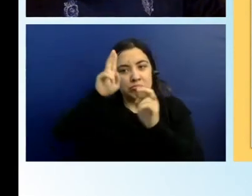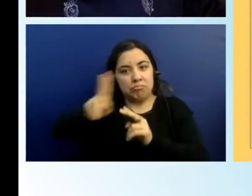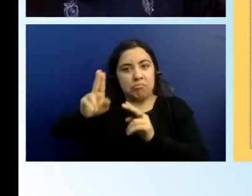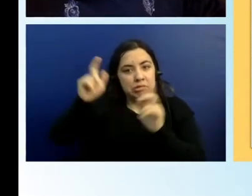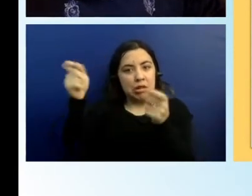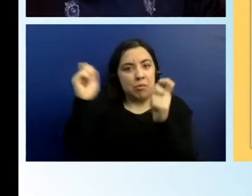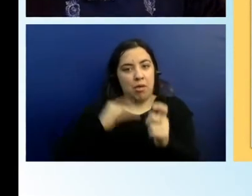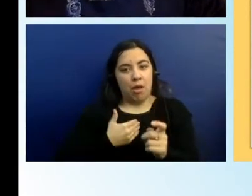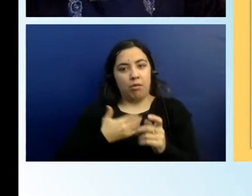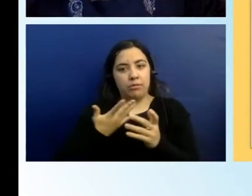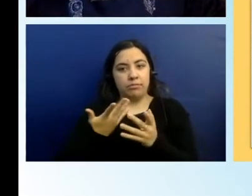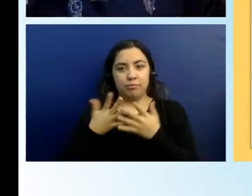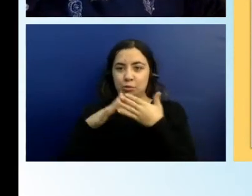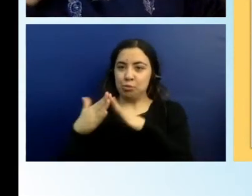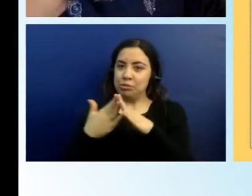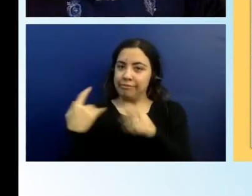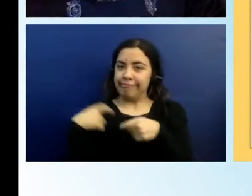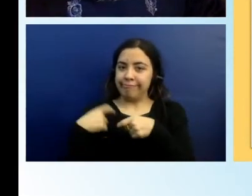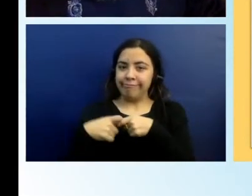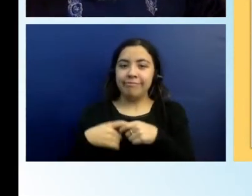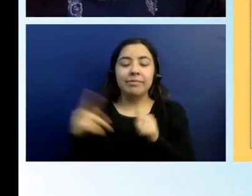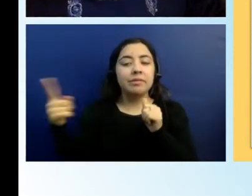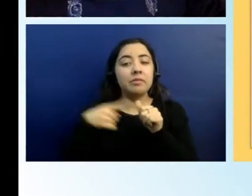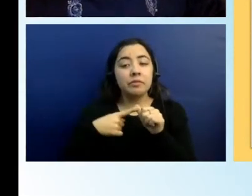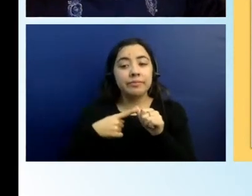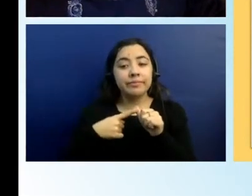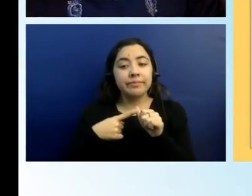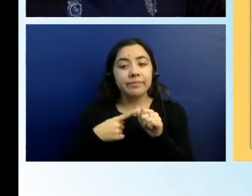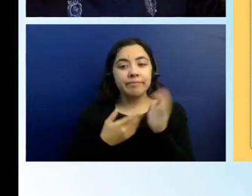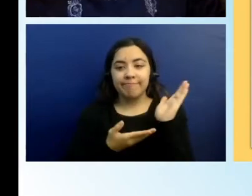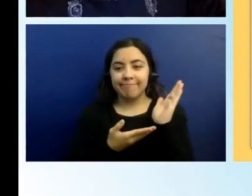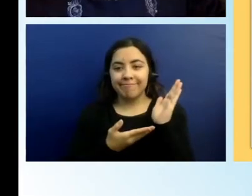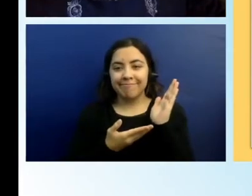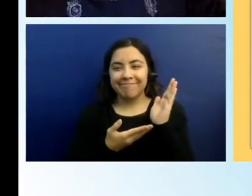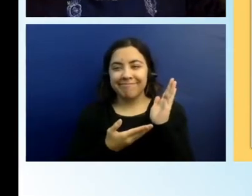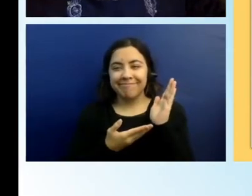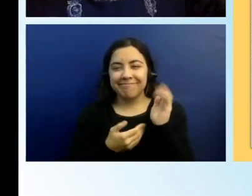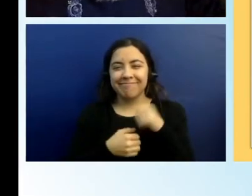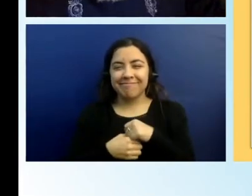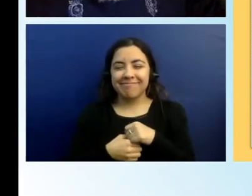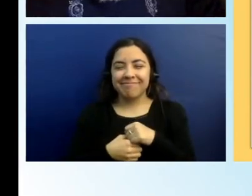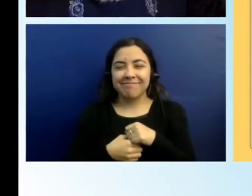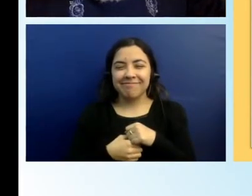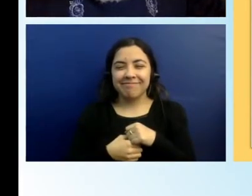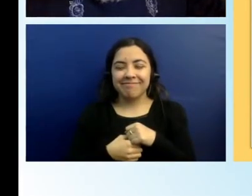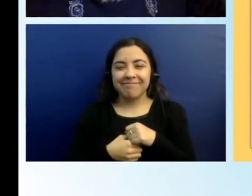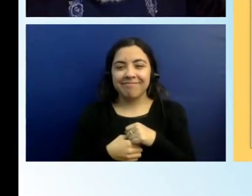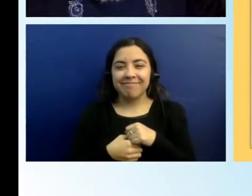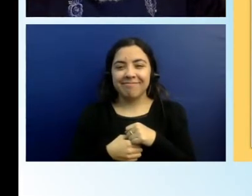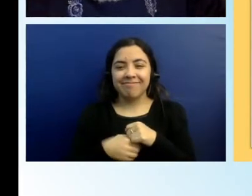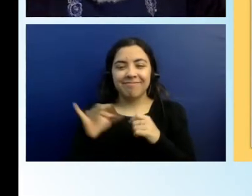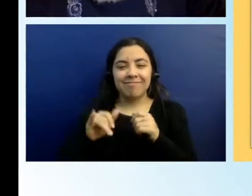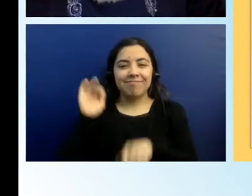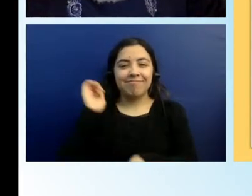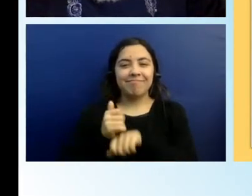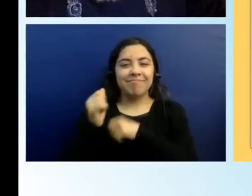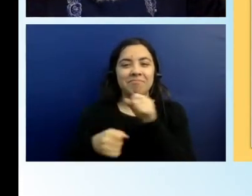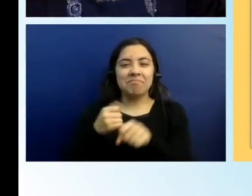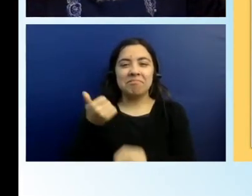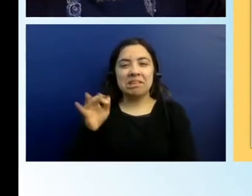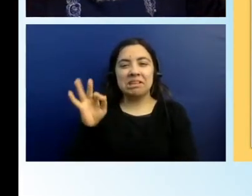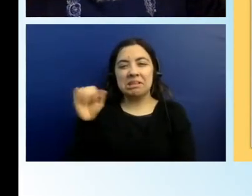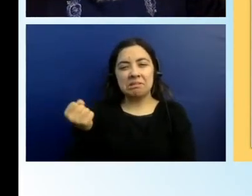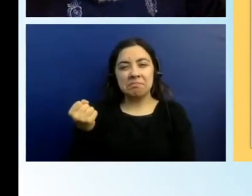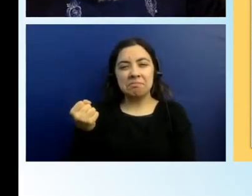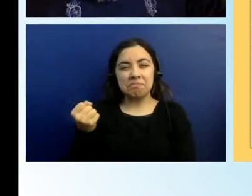our communities. The first one here was one that was put up in 1990.